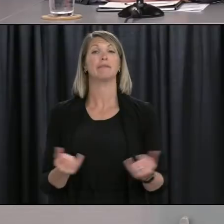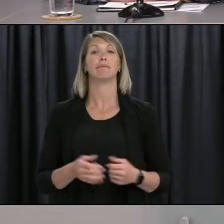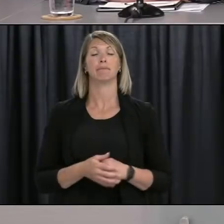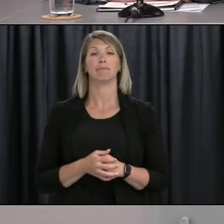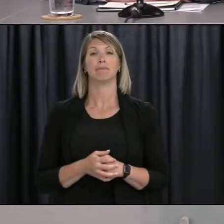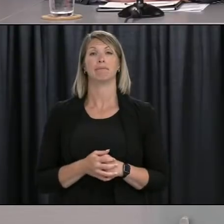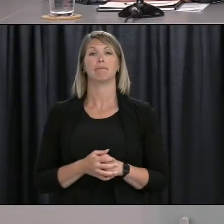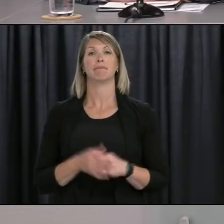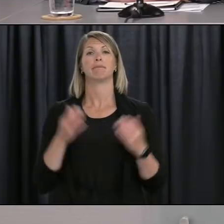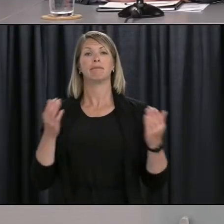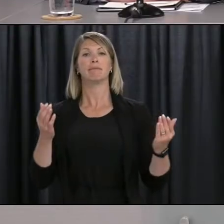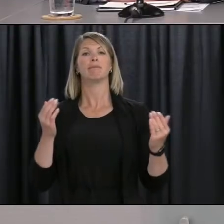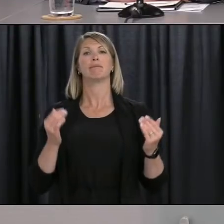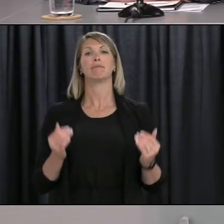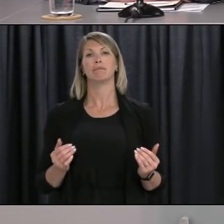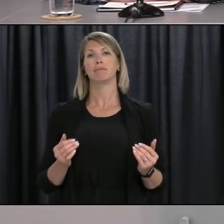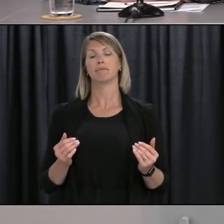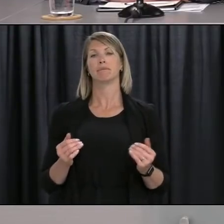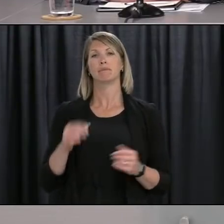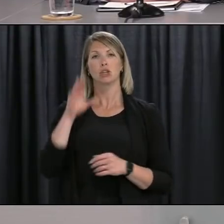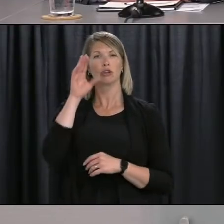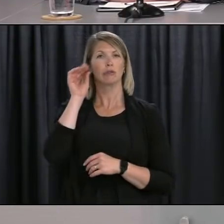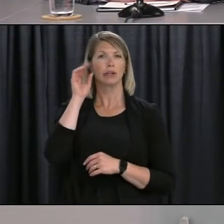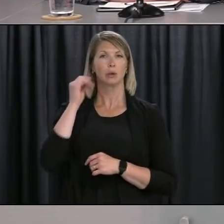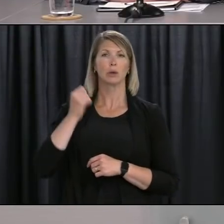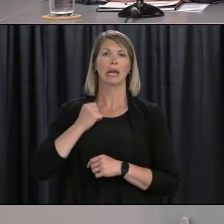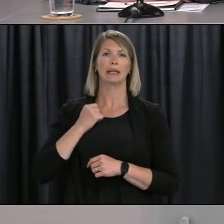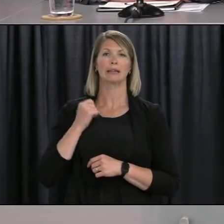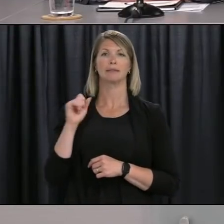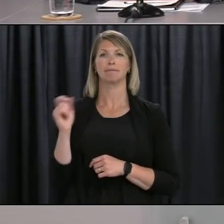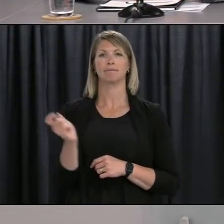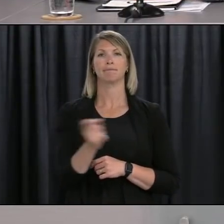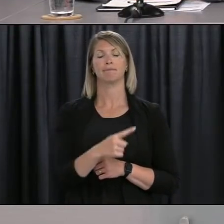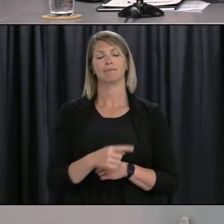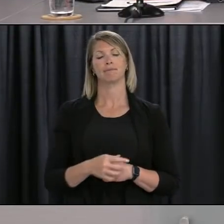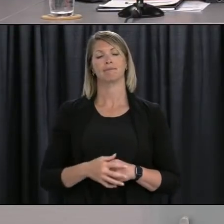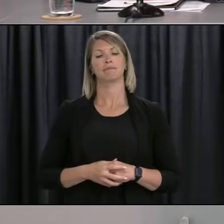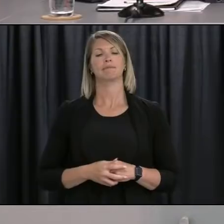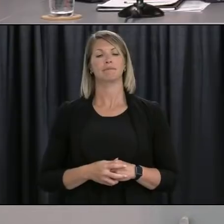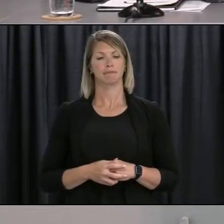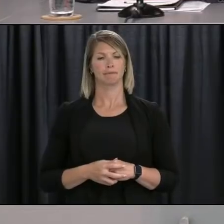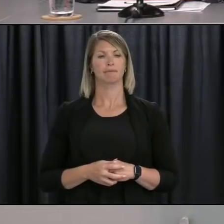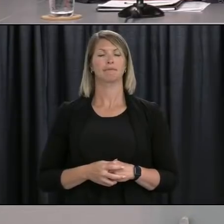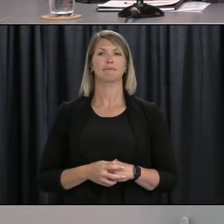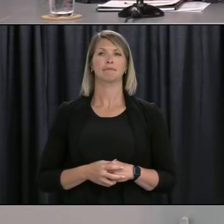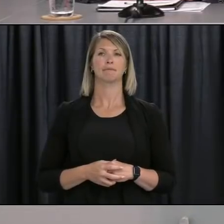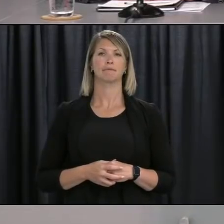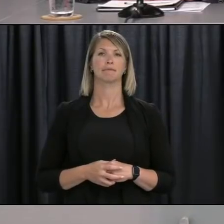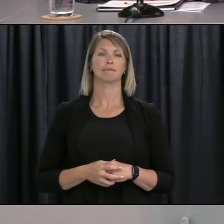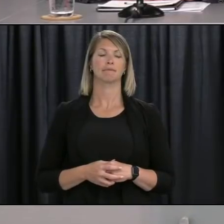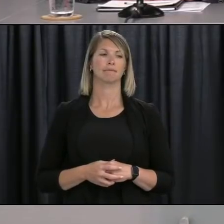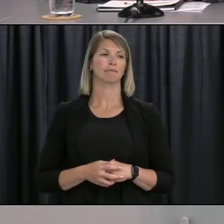Our next questions are from Marie Isabelle Rochon of Radio Canada. Please go ahead.